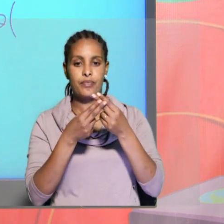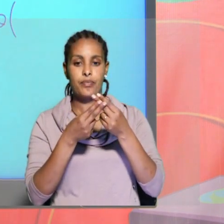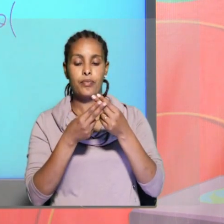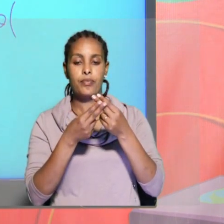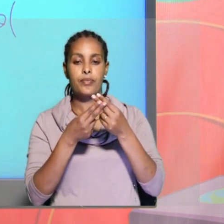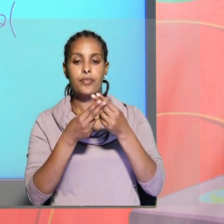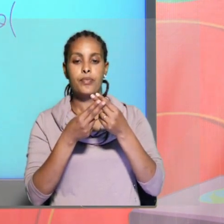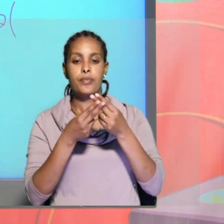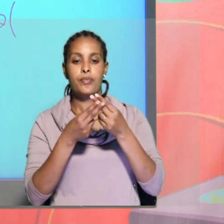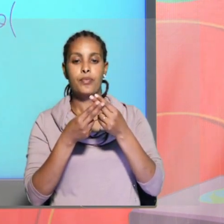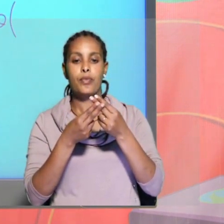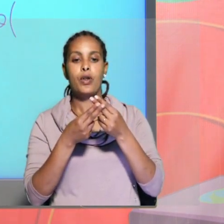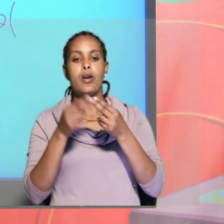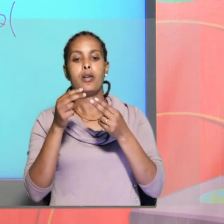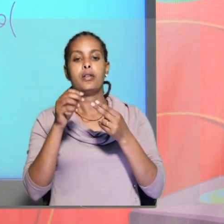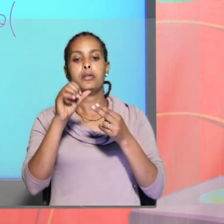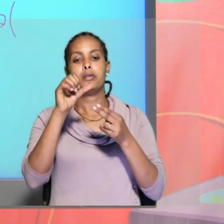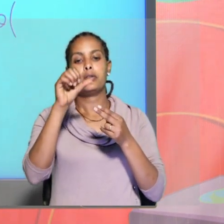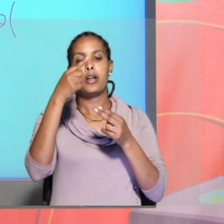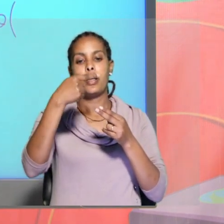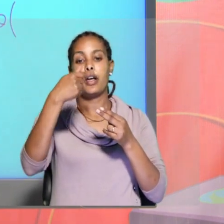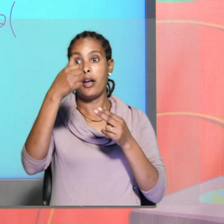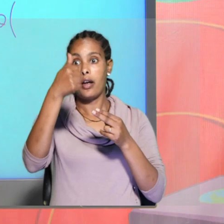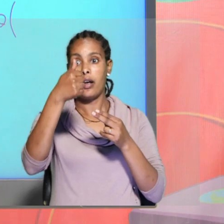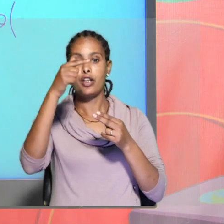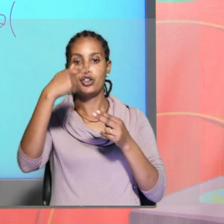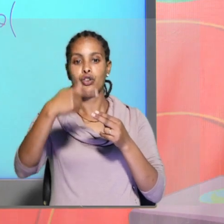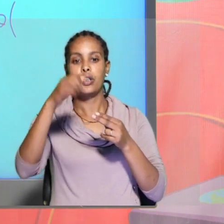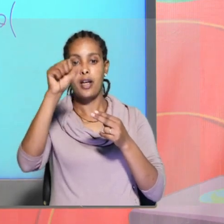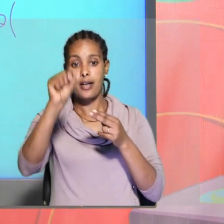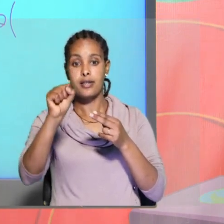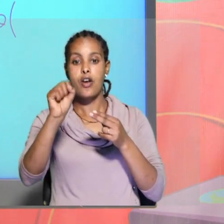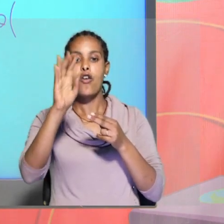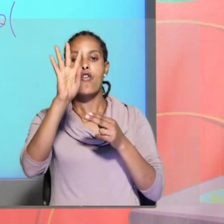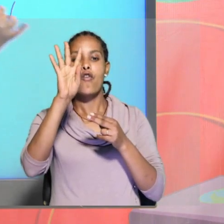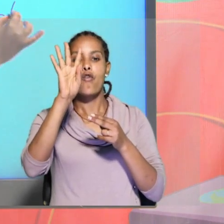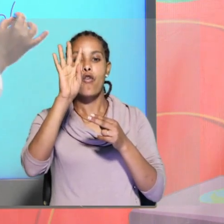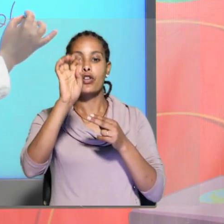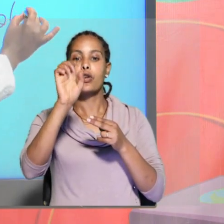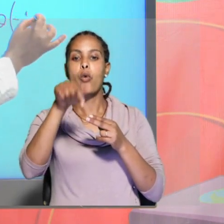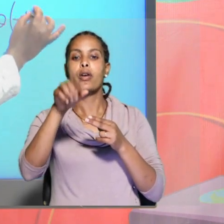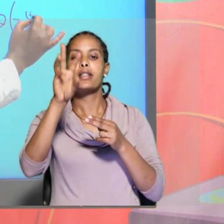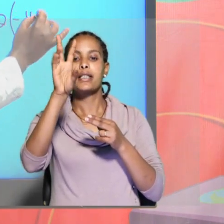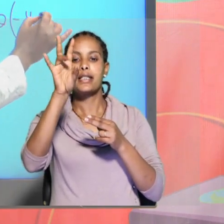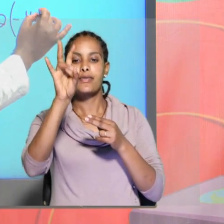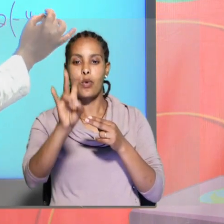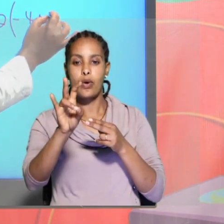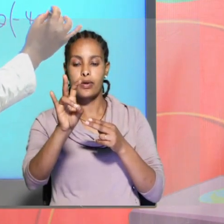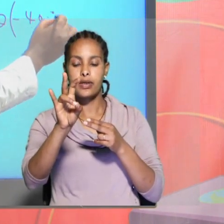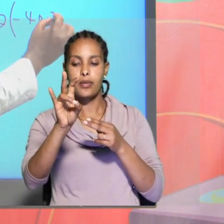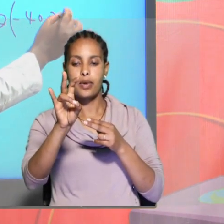delta G naught formation of silver sulfide is minus 40.7